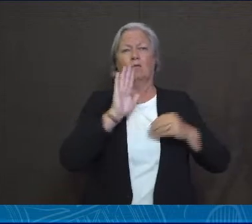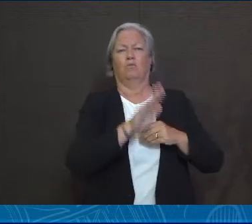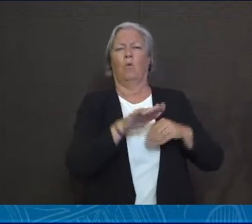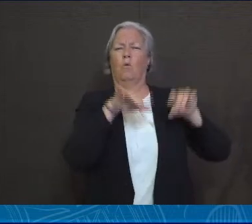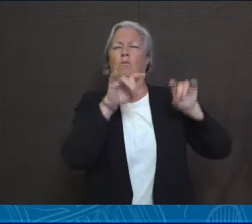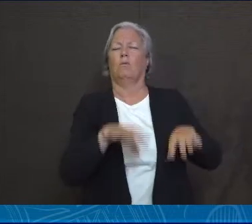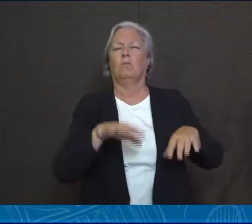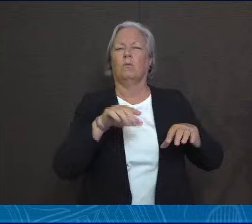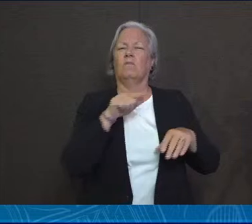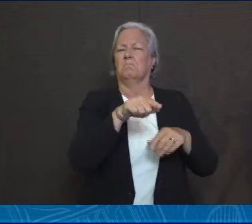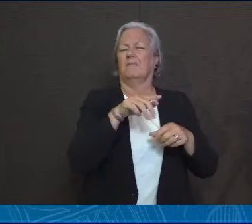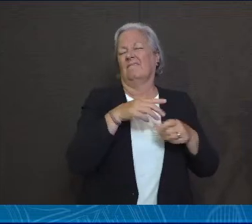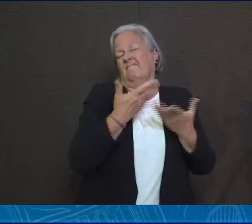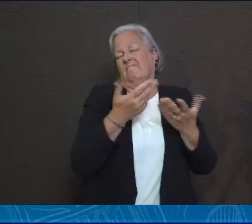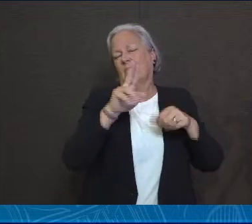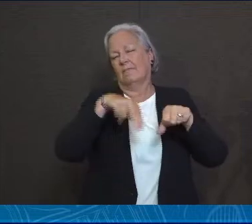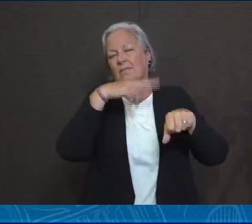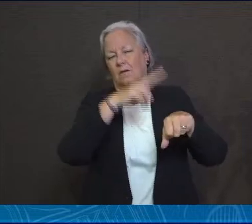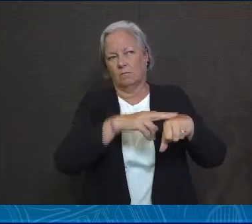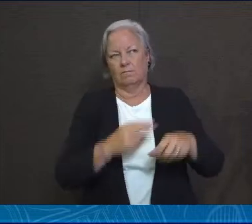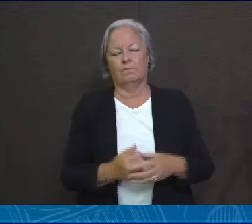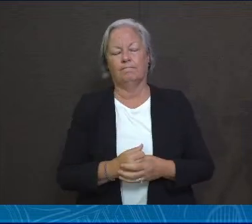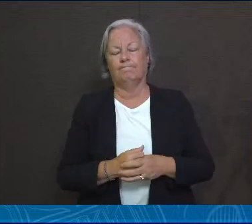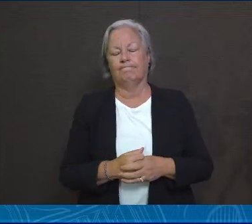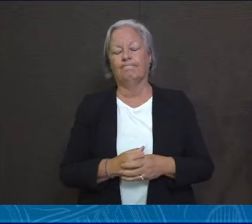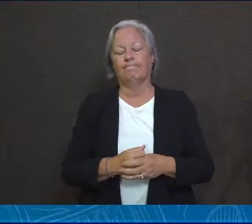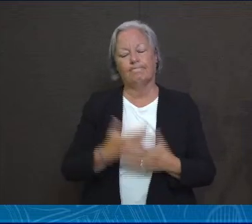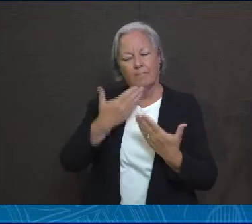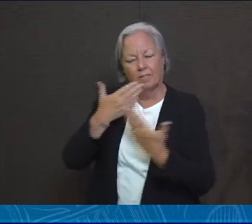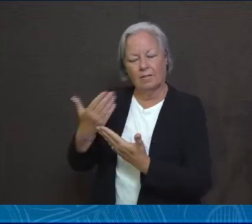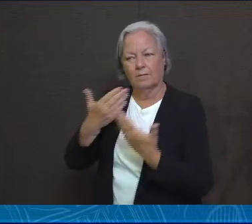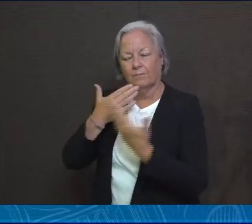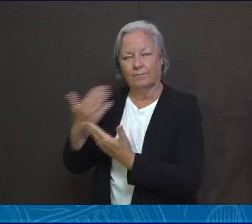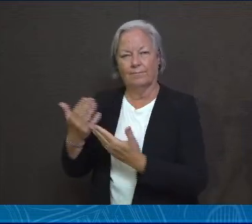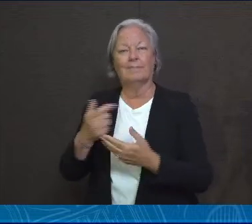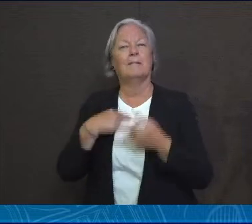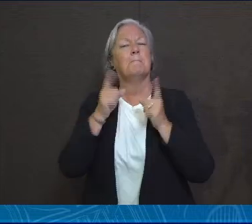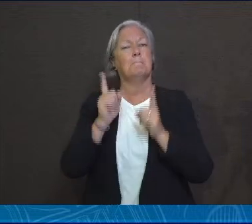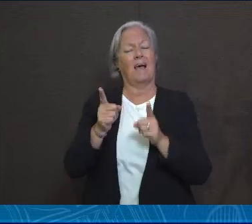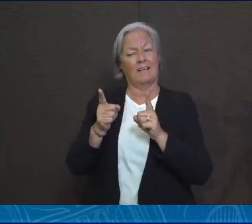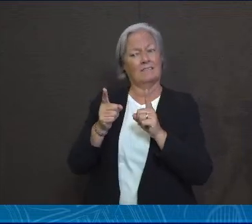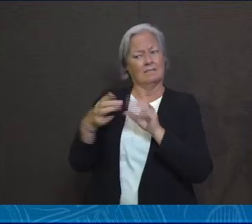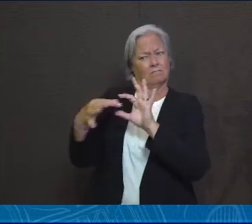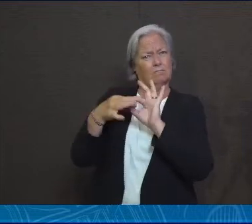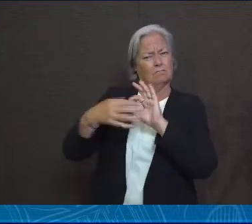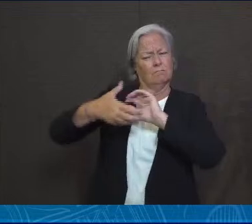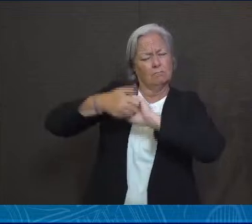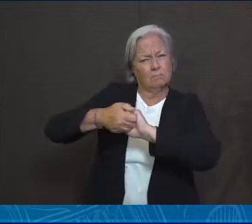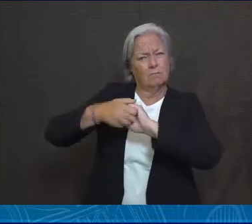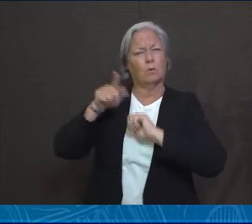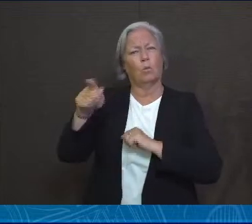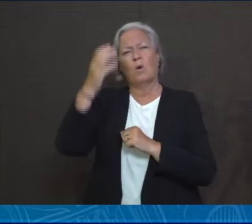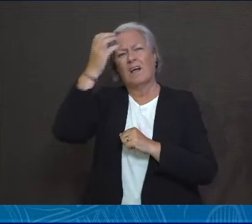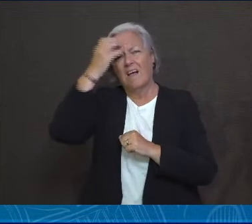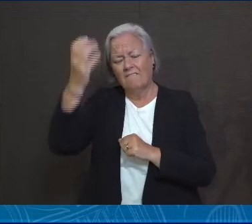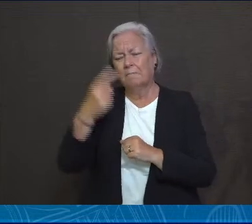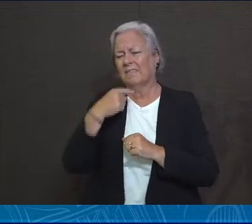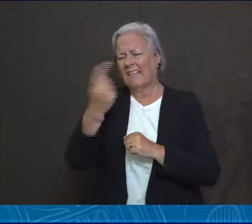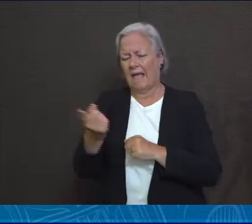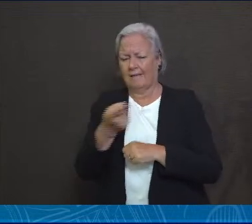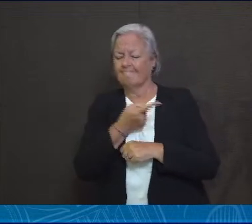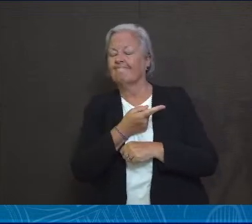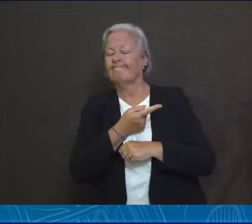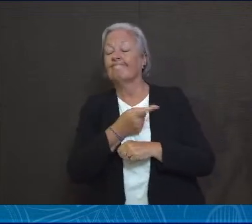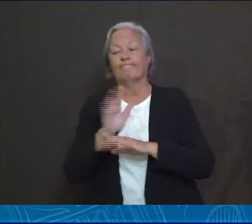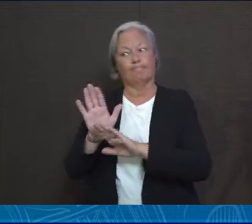that some earlier points that were made is that we need to actually work with the government to actually explain why this data is different. So for